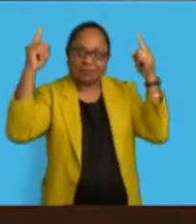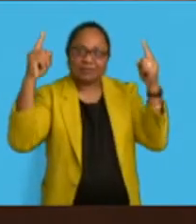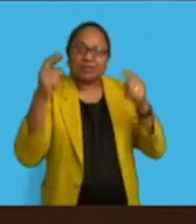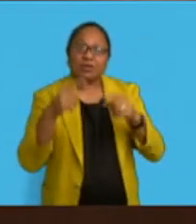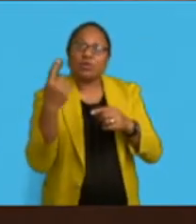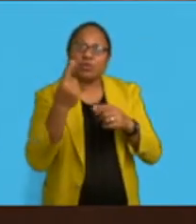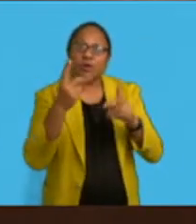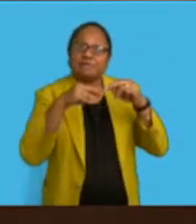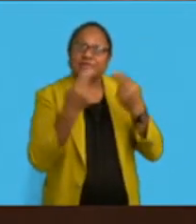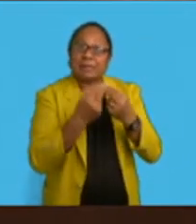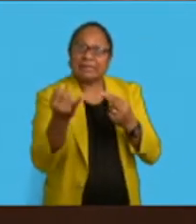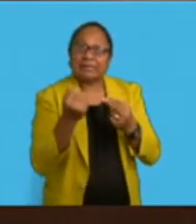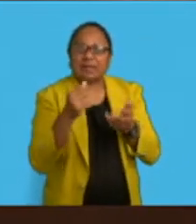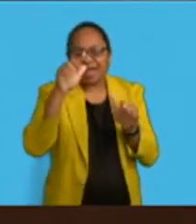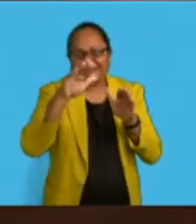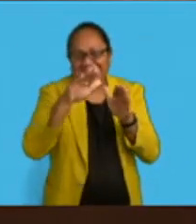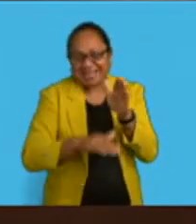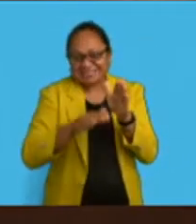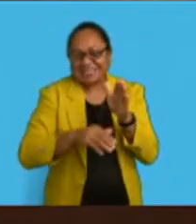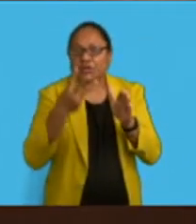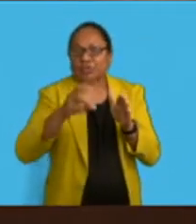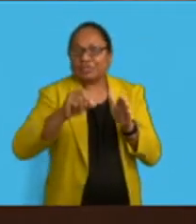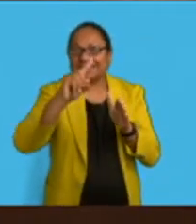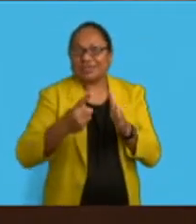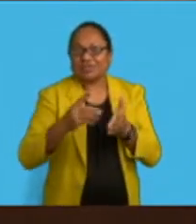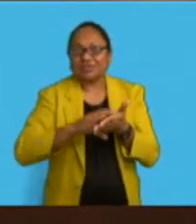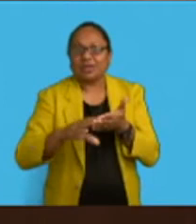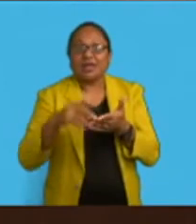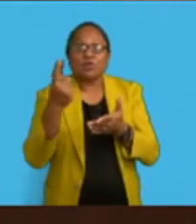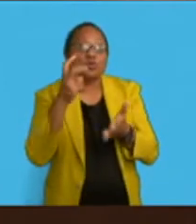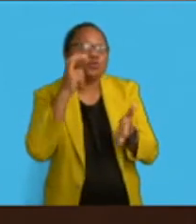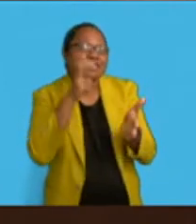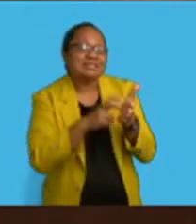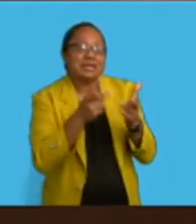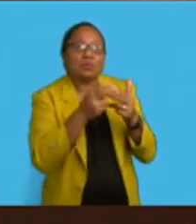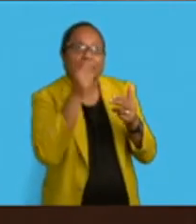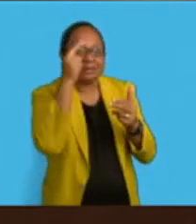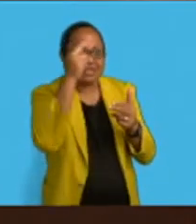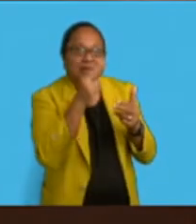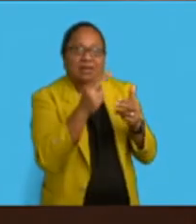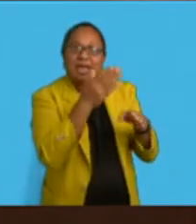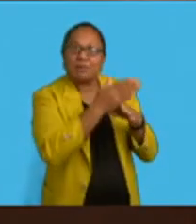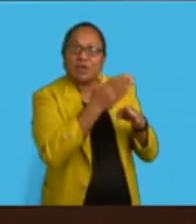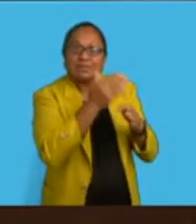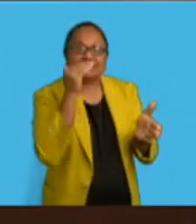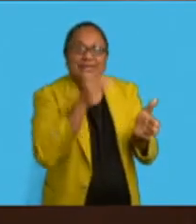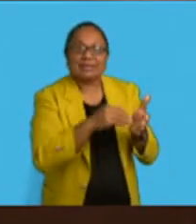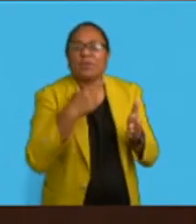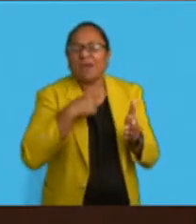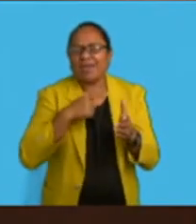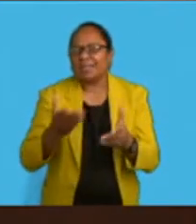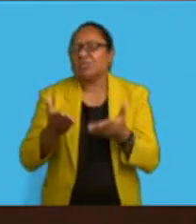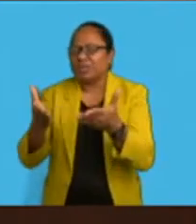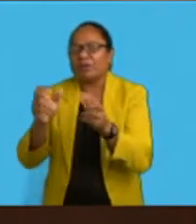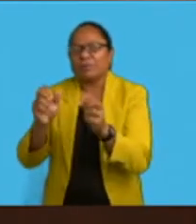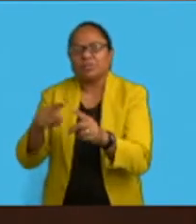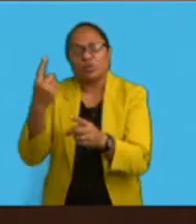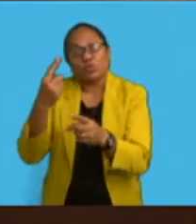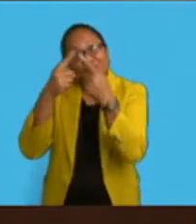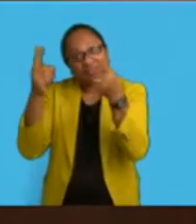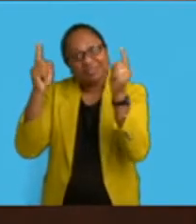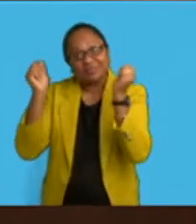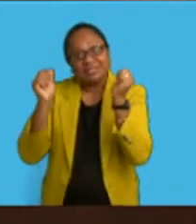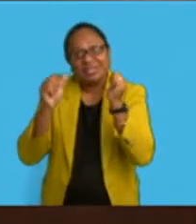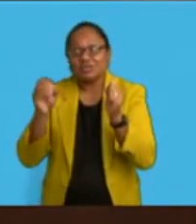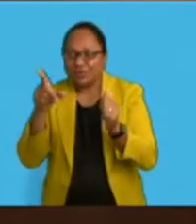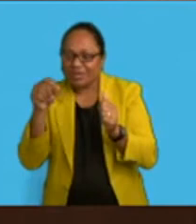household income is less than $30,000 and who have registered with the National Employment Centre. This is to give our graduates the opportunity to be able to